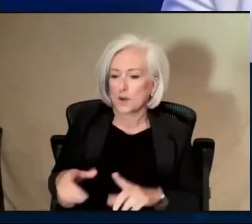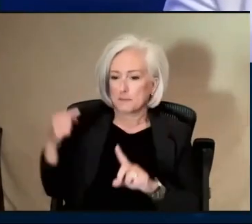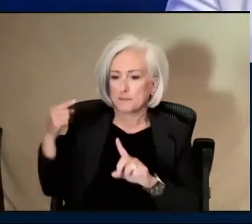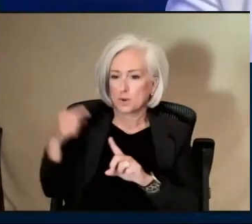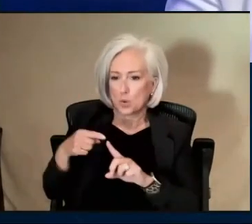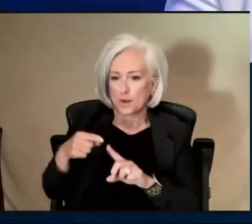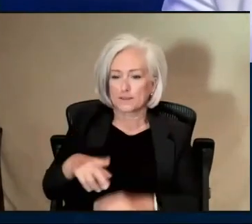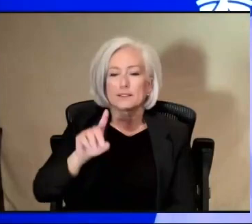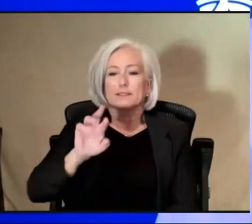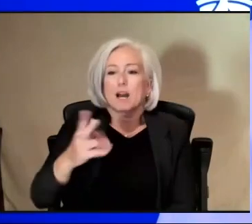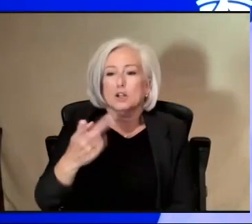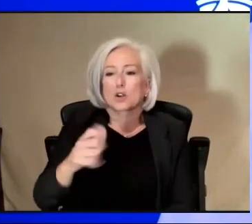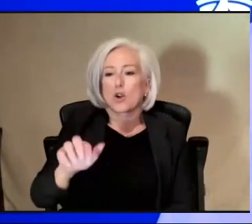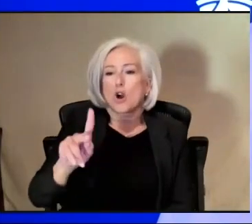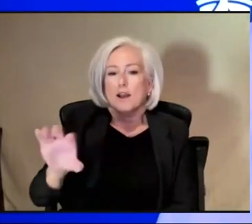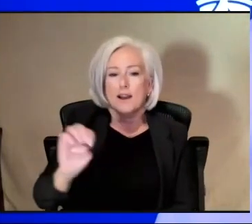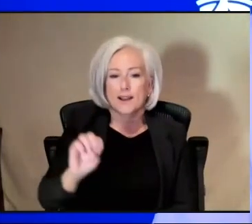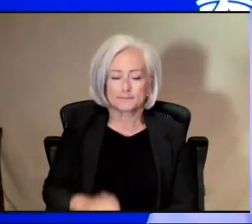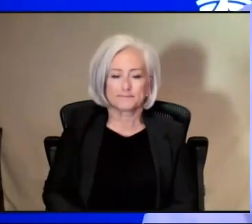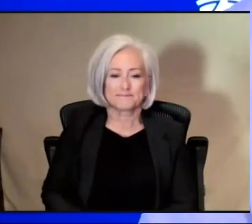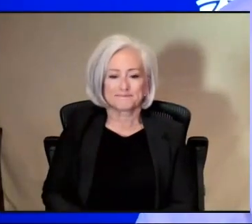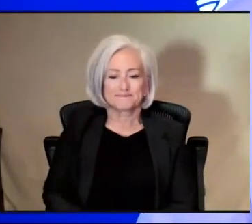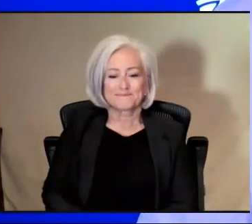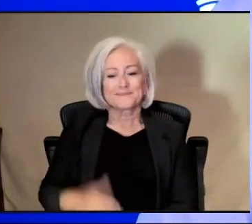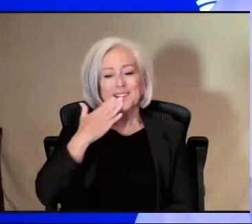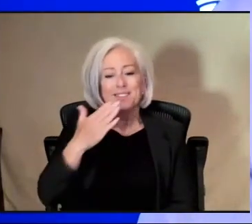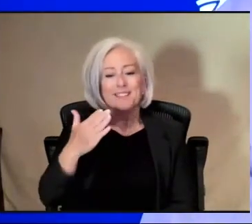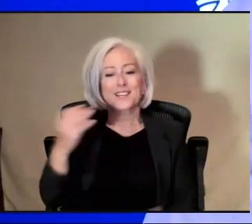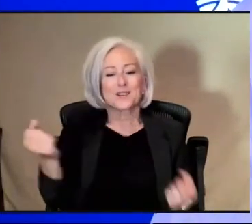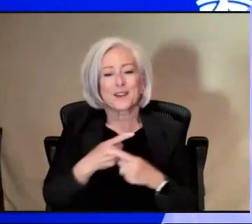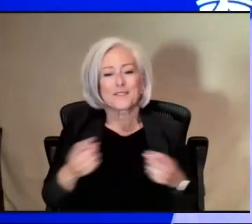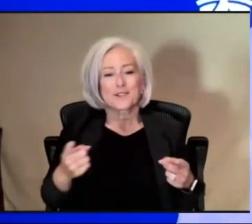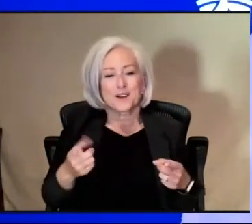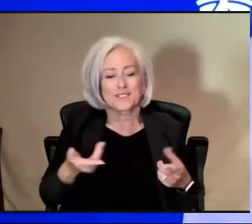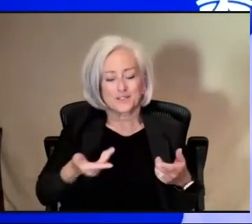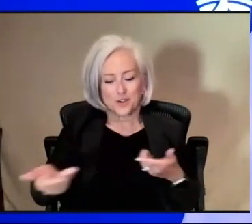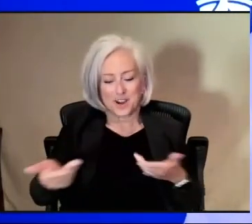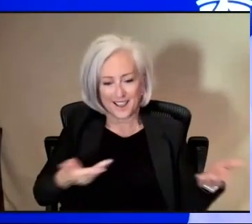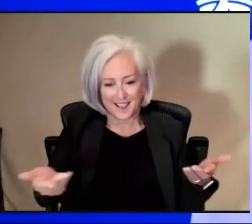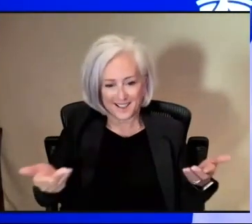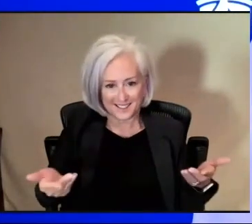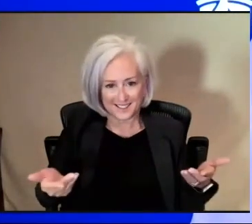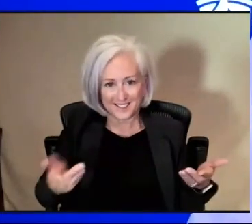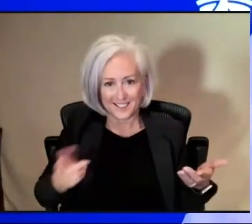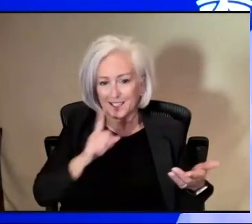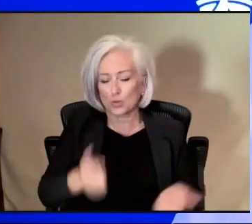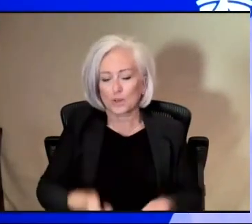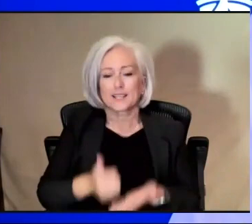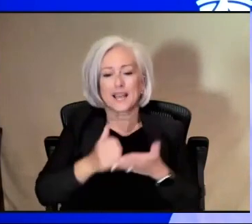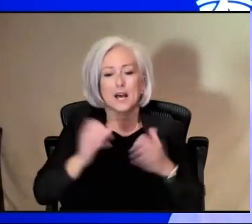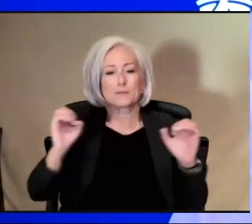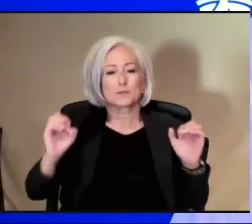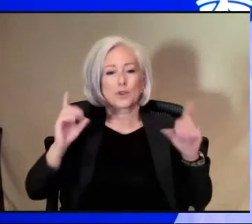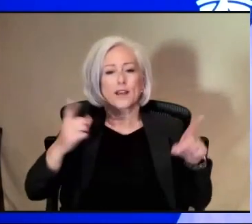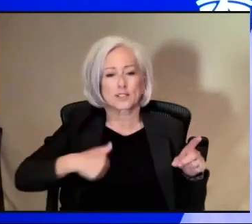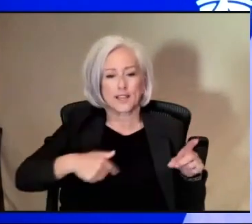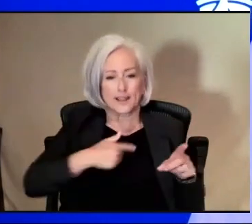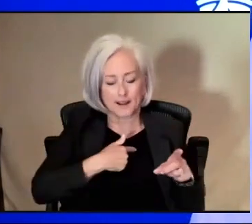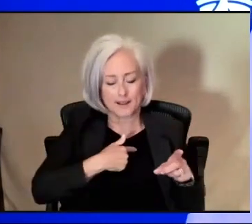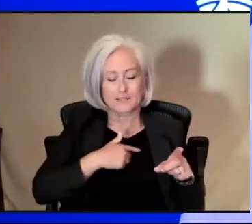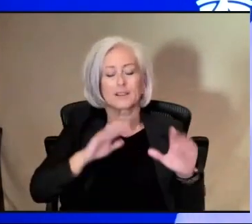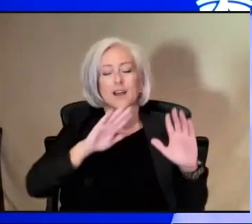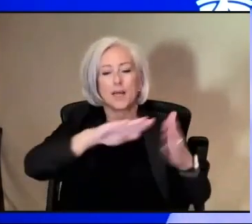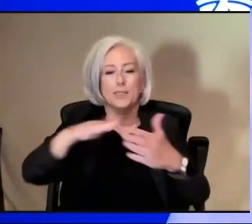Yeah, I'm just going to thank our guests, always so insightful, and I think really help to educate us and our community and really